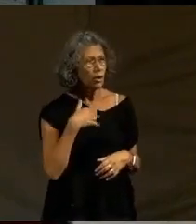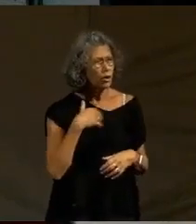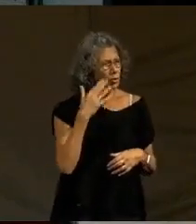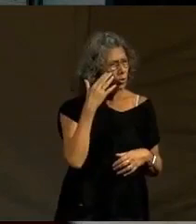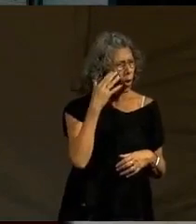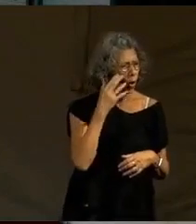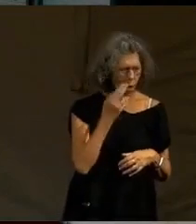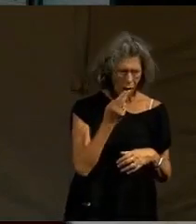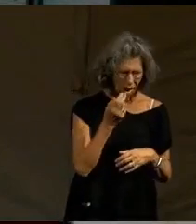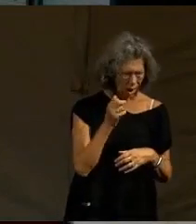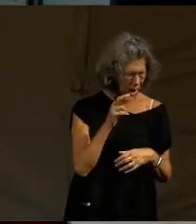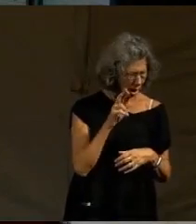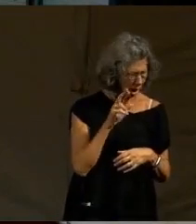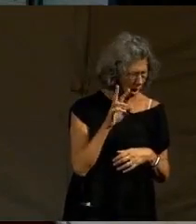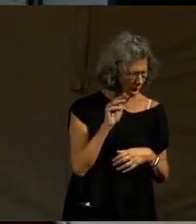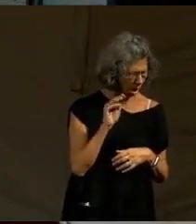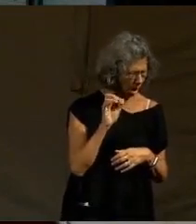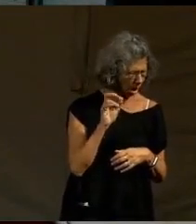I